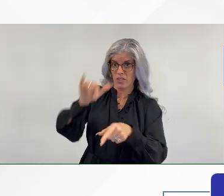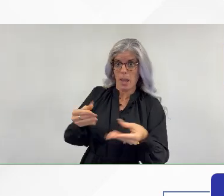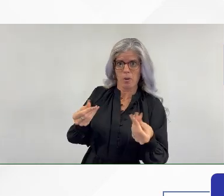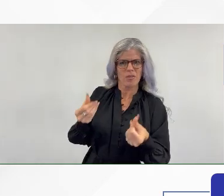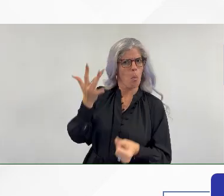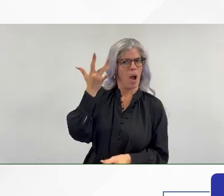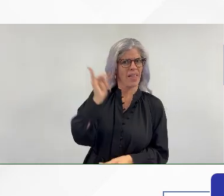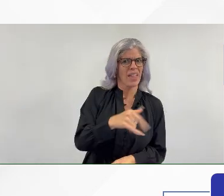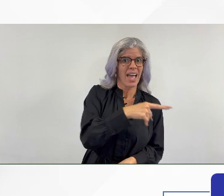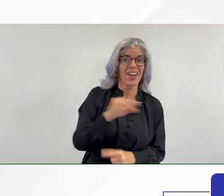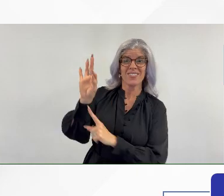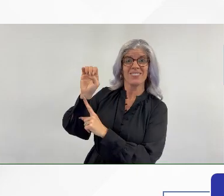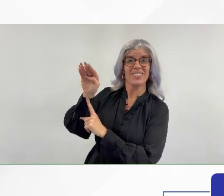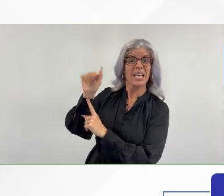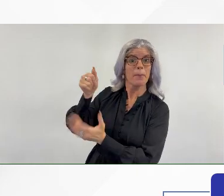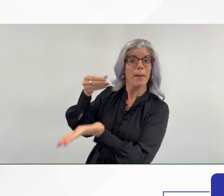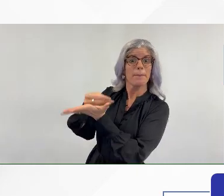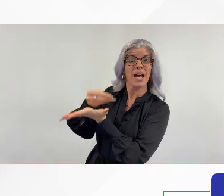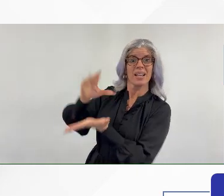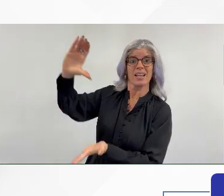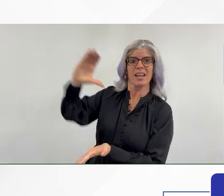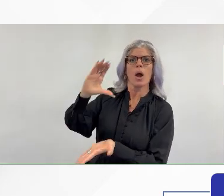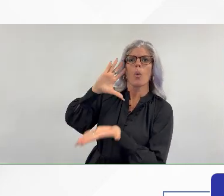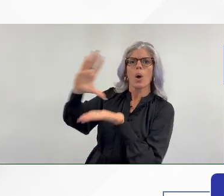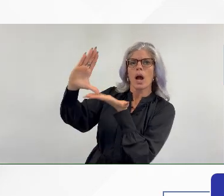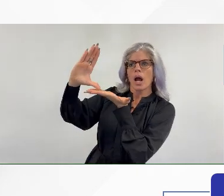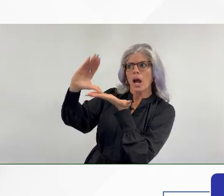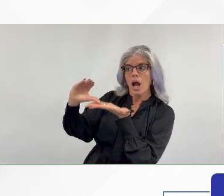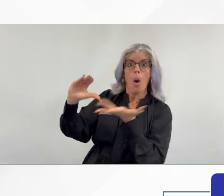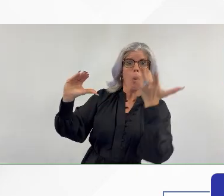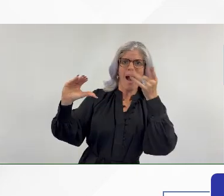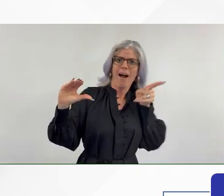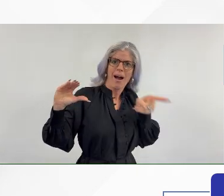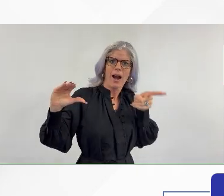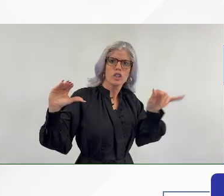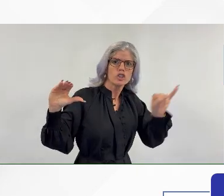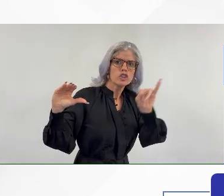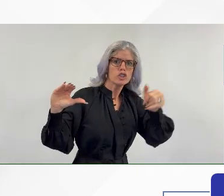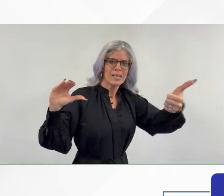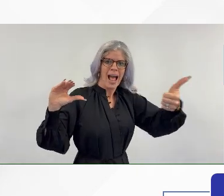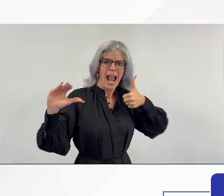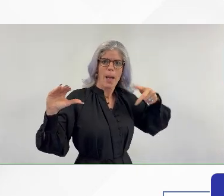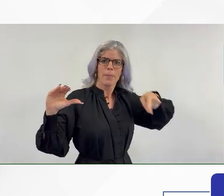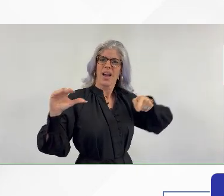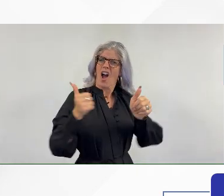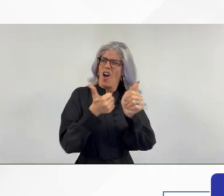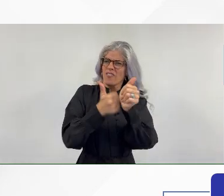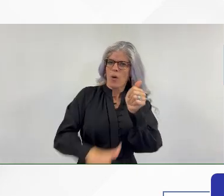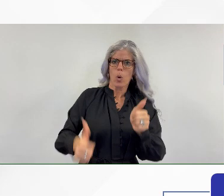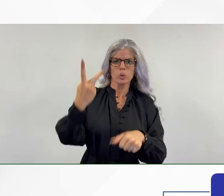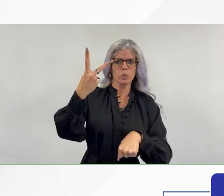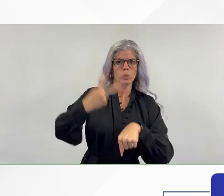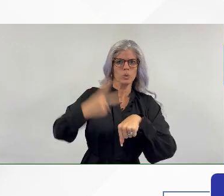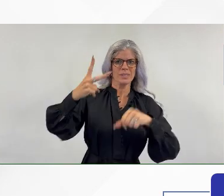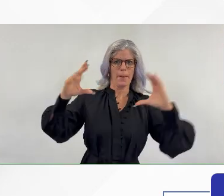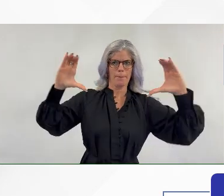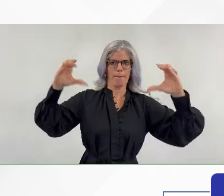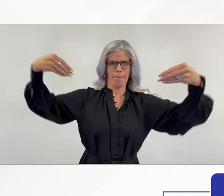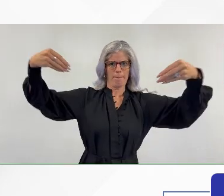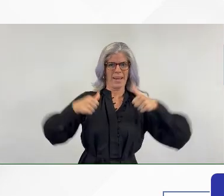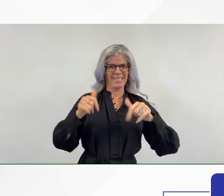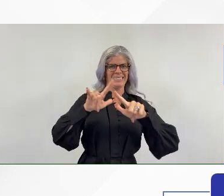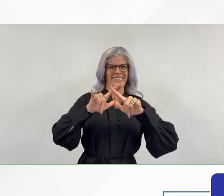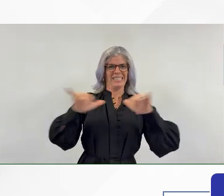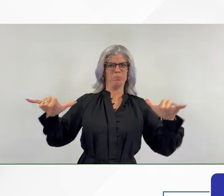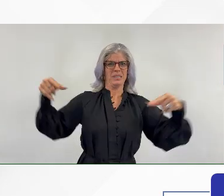Applicants must make reasonable efforts to pursue and recover all claims. Applicants that receive PA funding for permanent